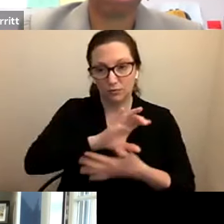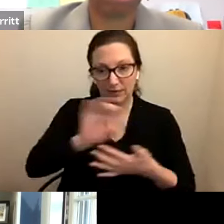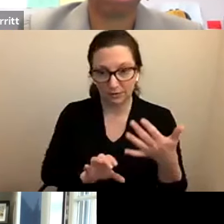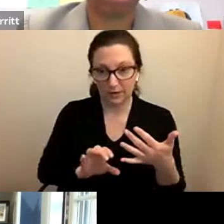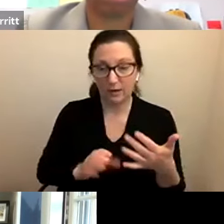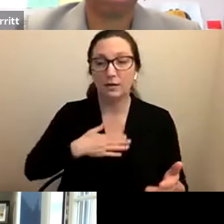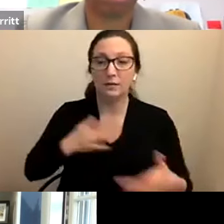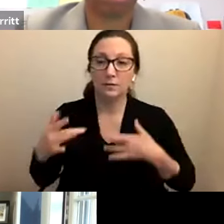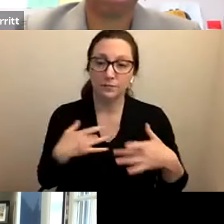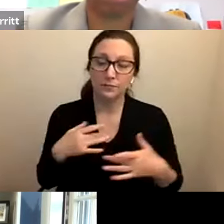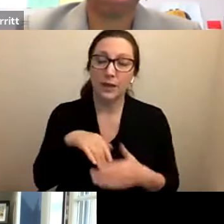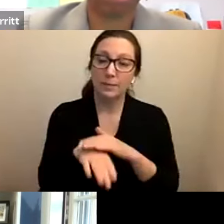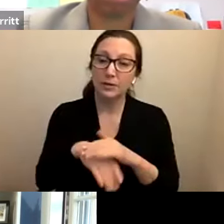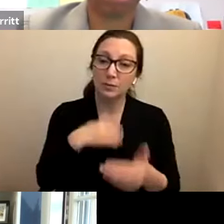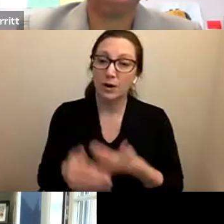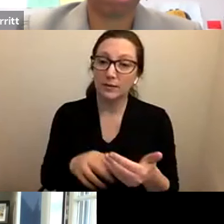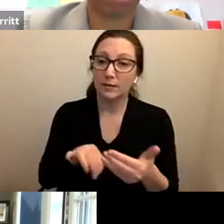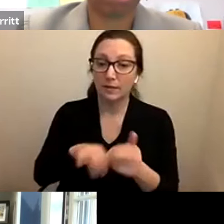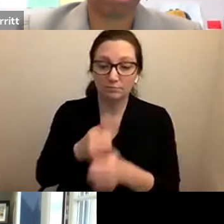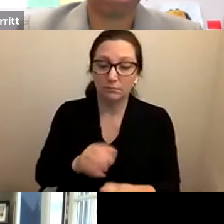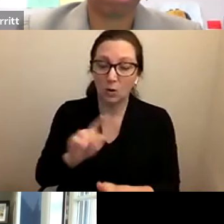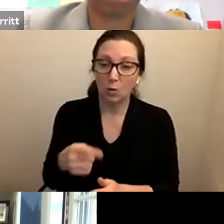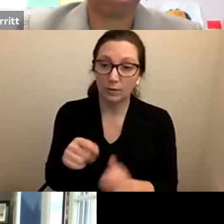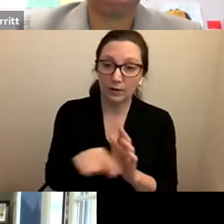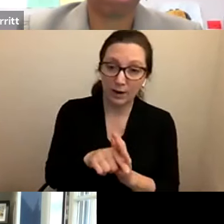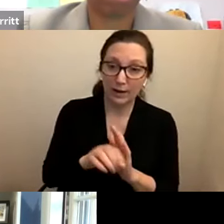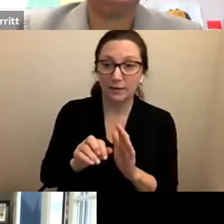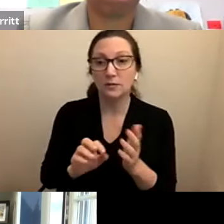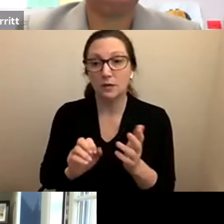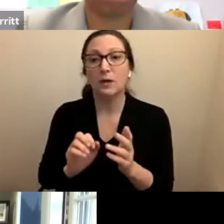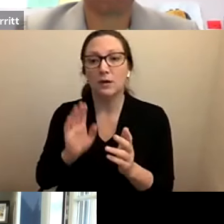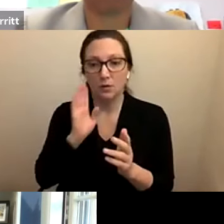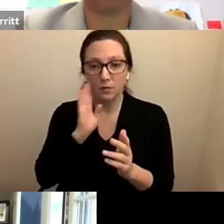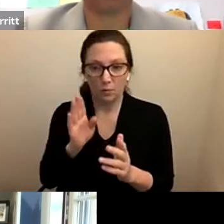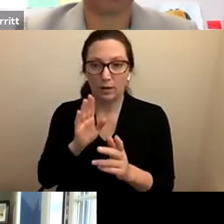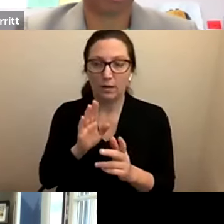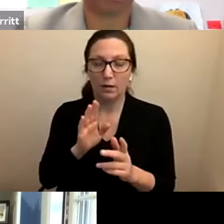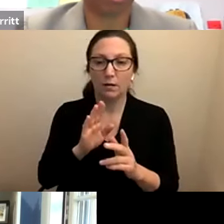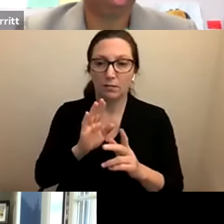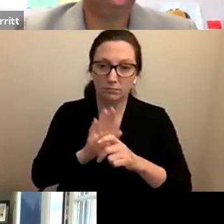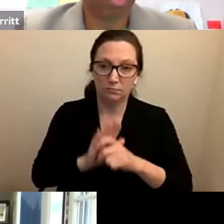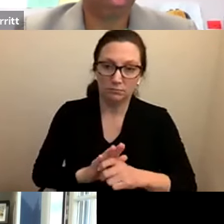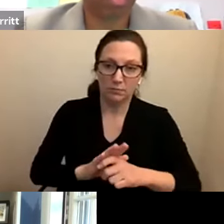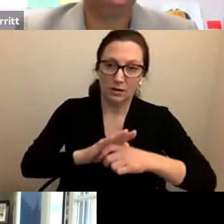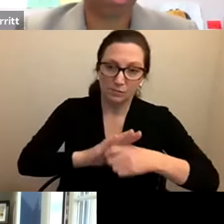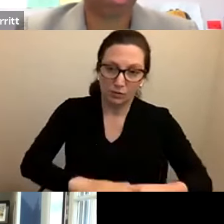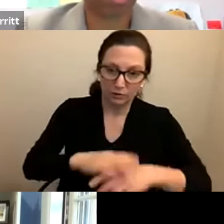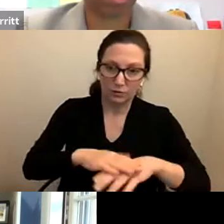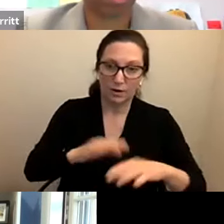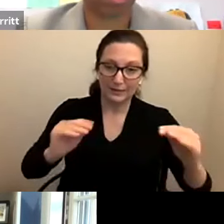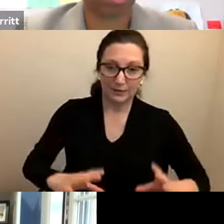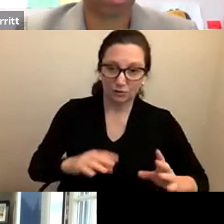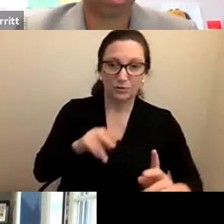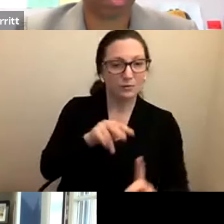concern is that an admissions process that uses only grades or even mostly only grades will make the teachers at the sending schools be viewed less as educators and more